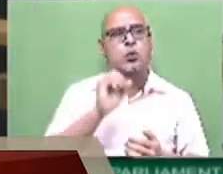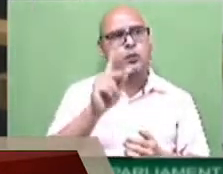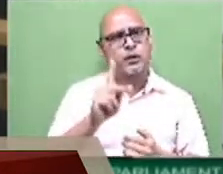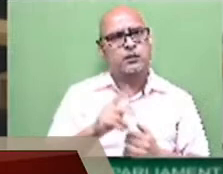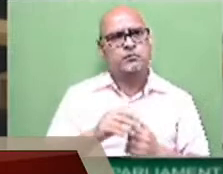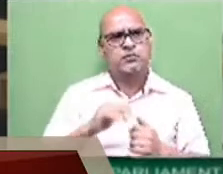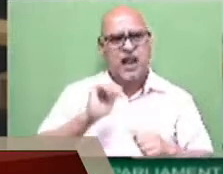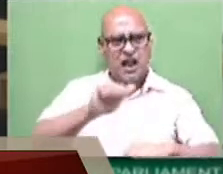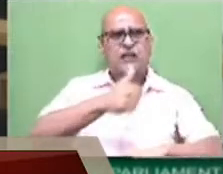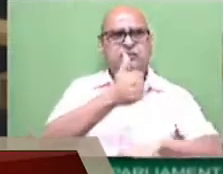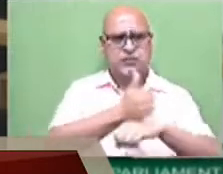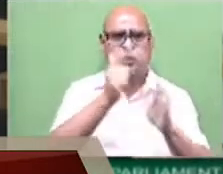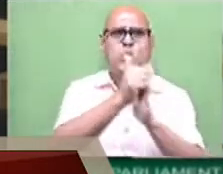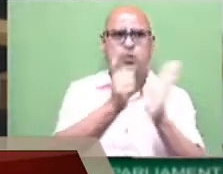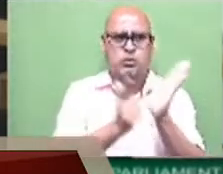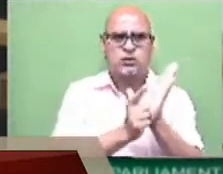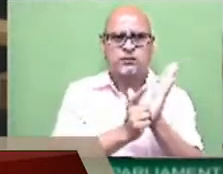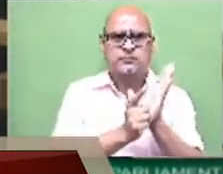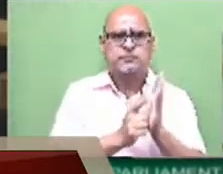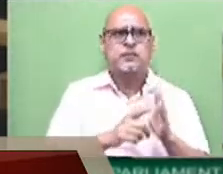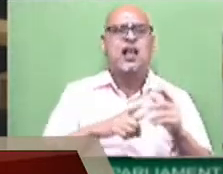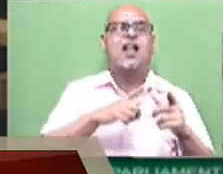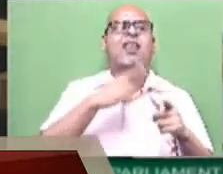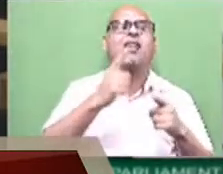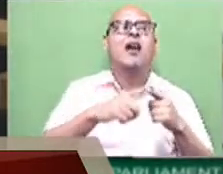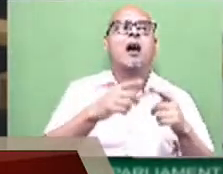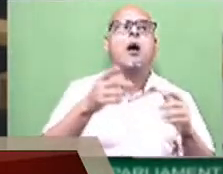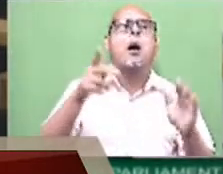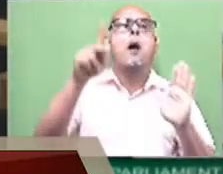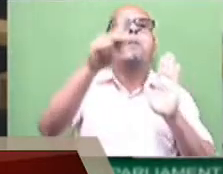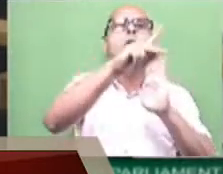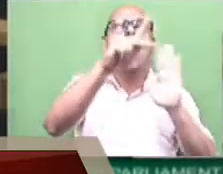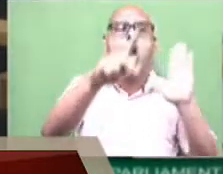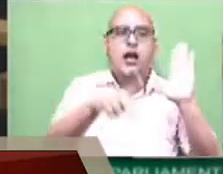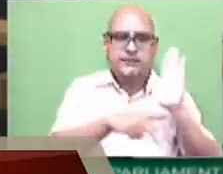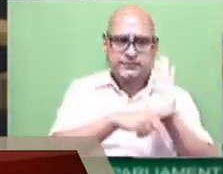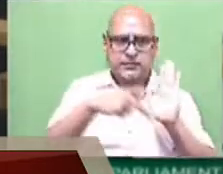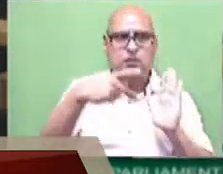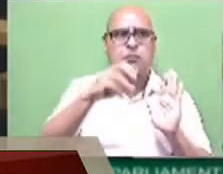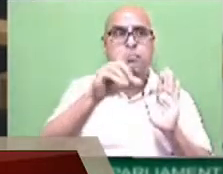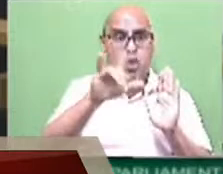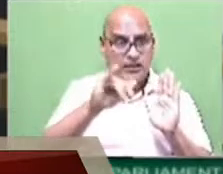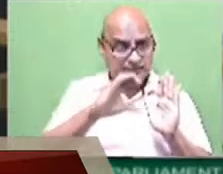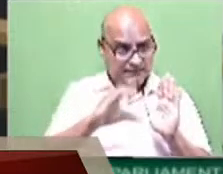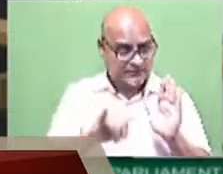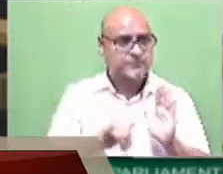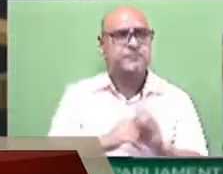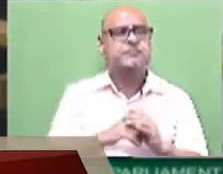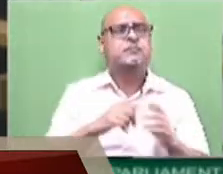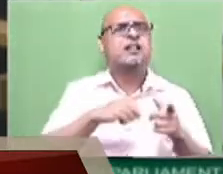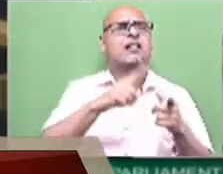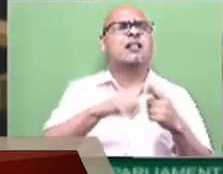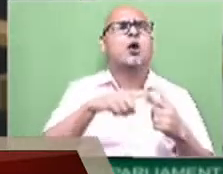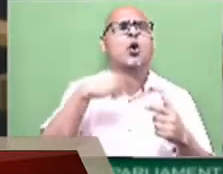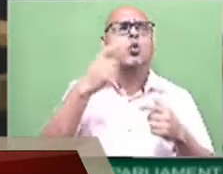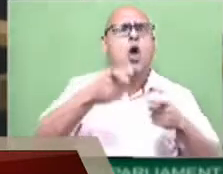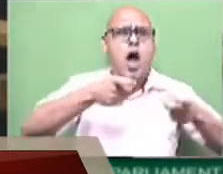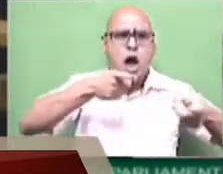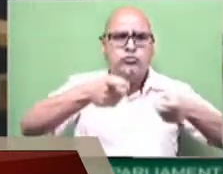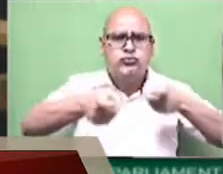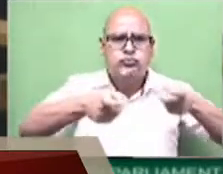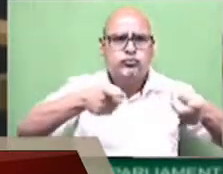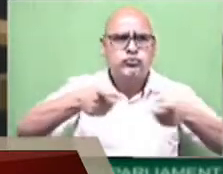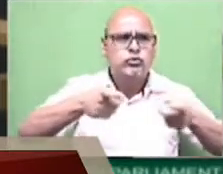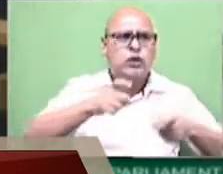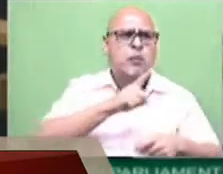the policy. And whether or not this law will, in fact, achieve the legislative aim. So that's the first prong. Now,